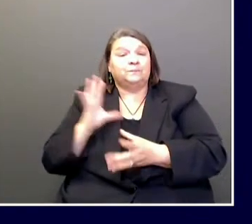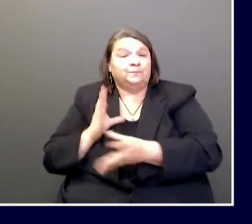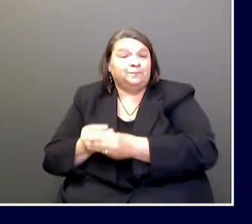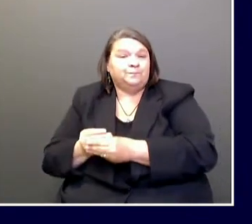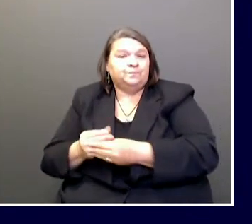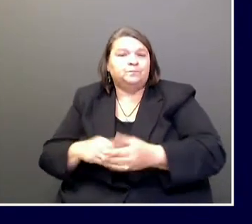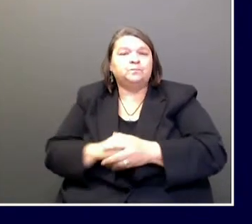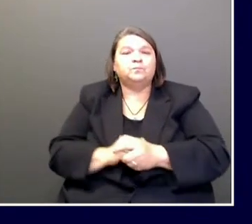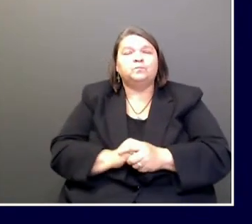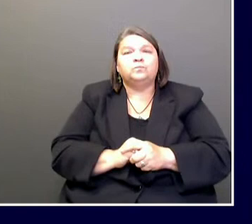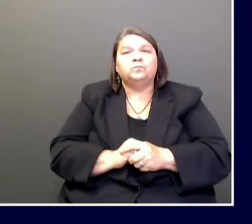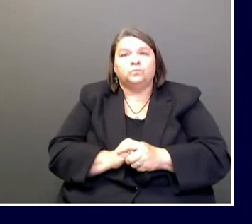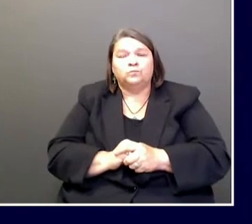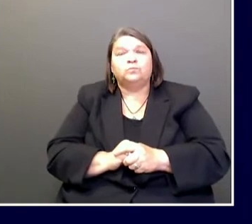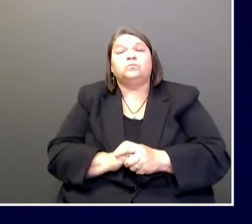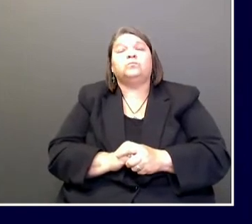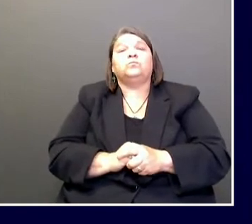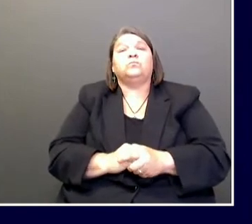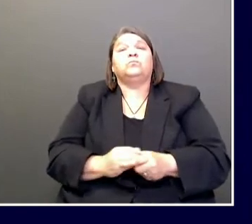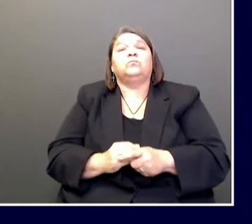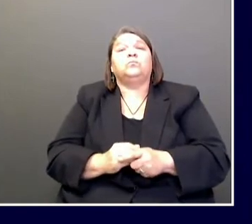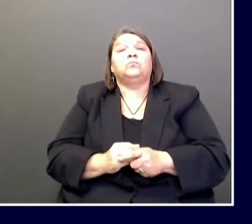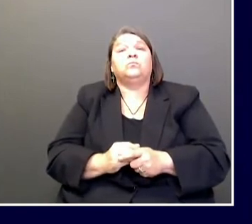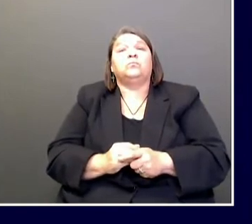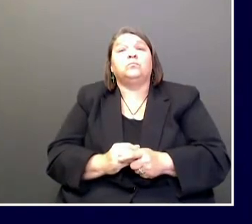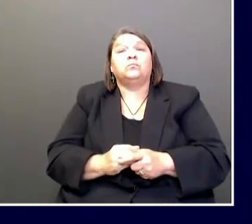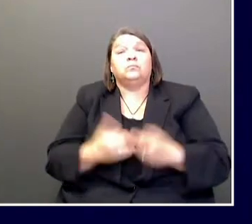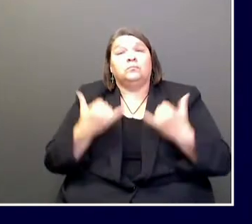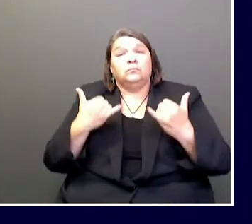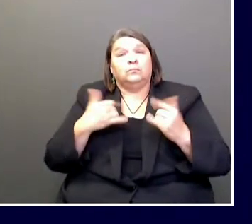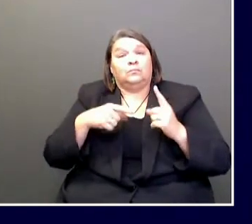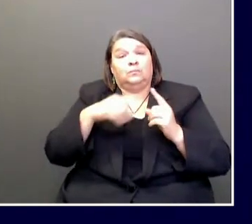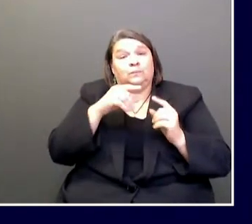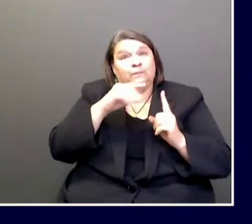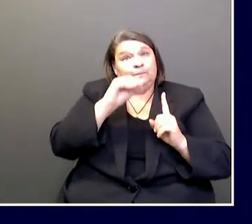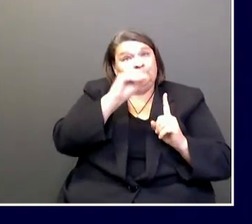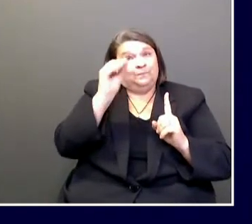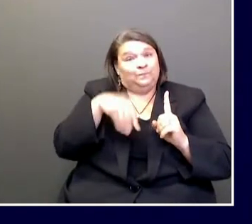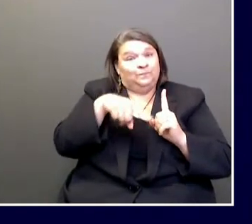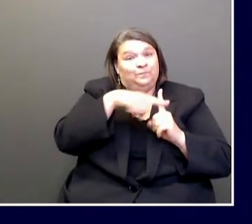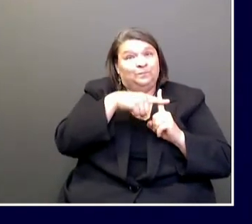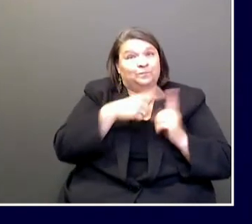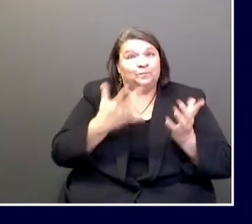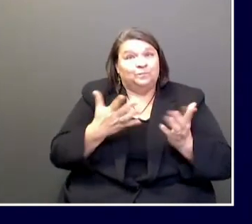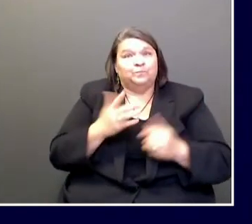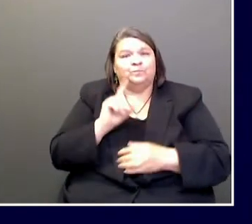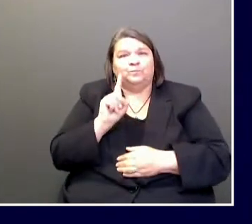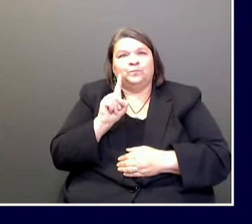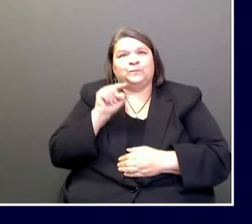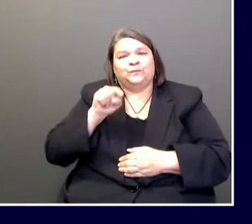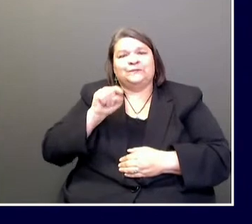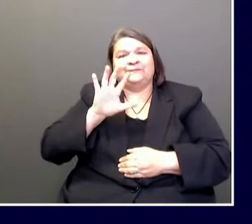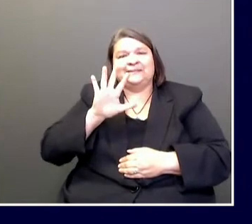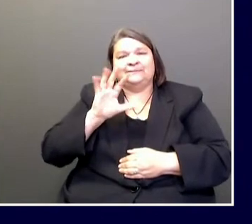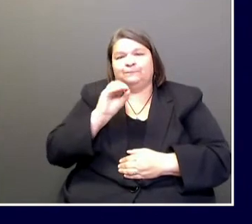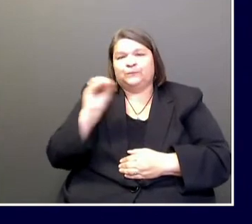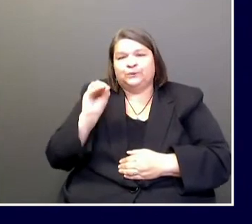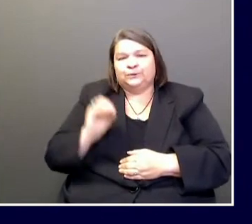Maine now stands at 1.5%, and our testing volume now stands